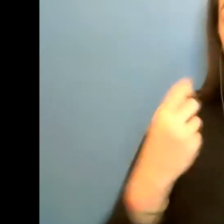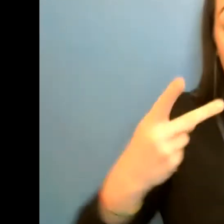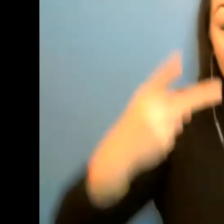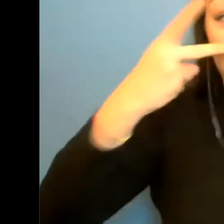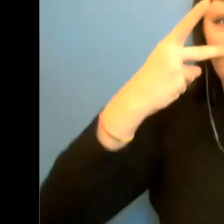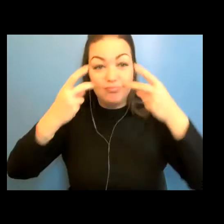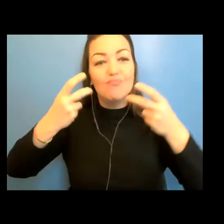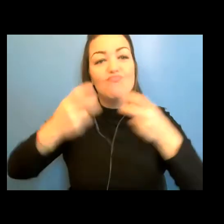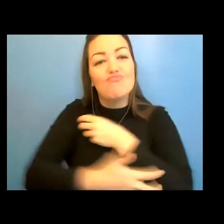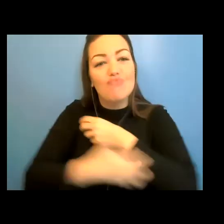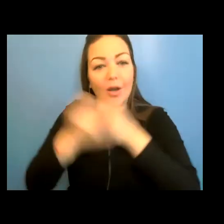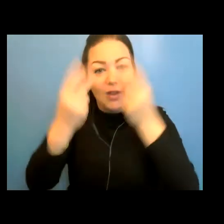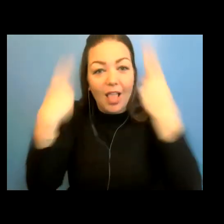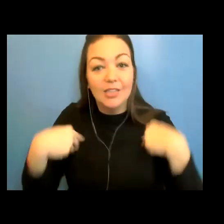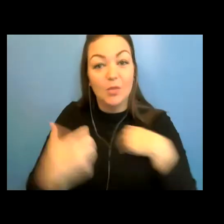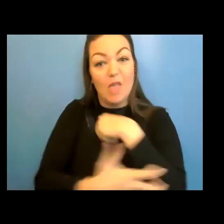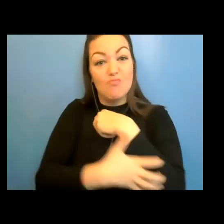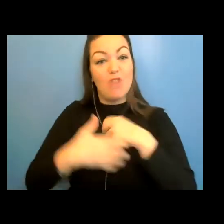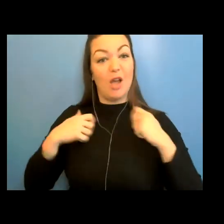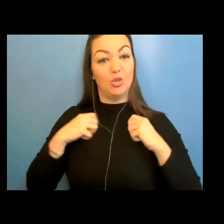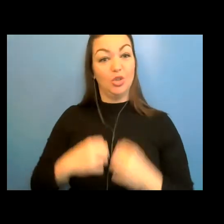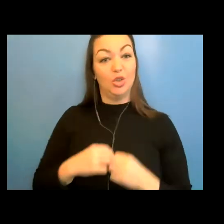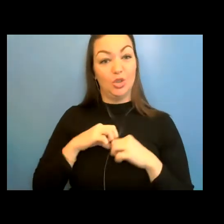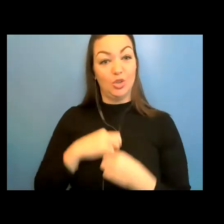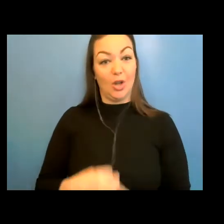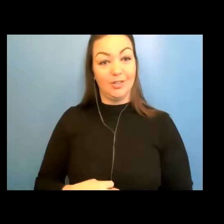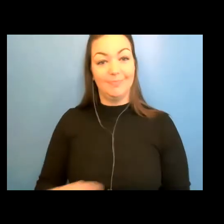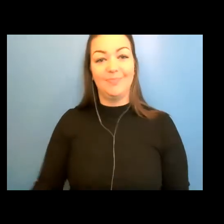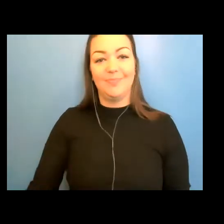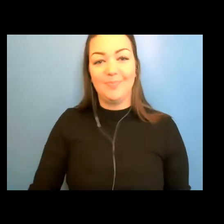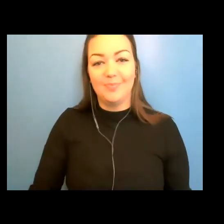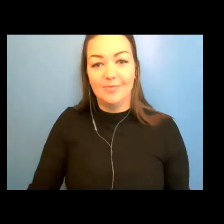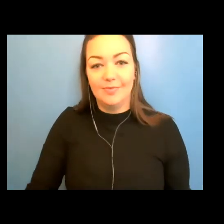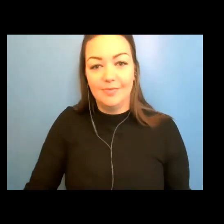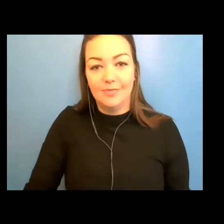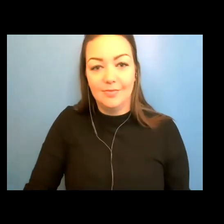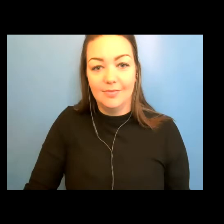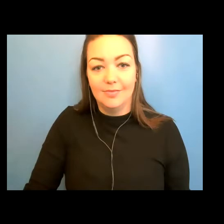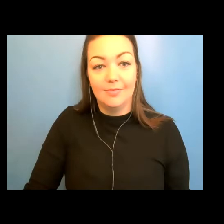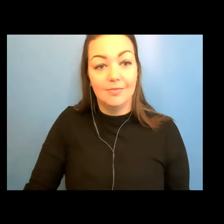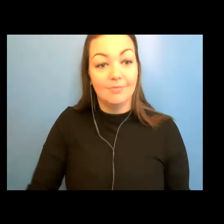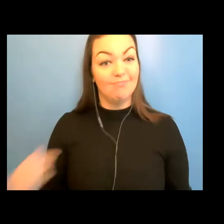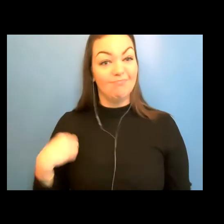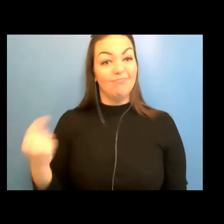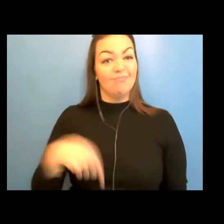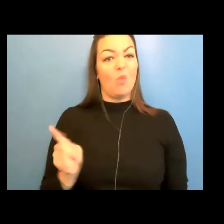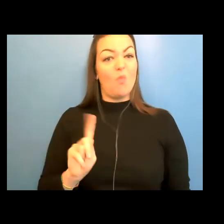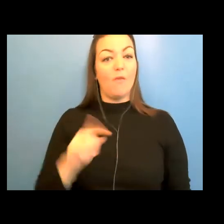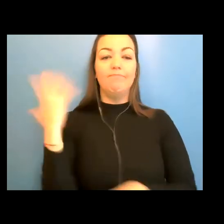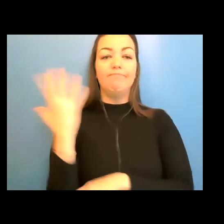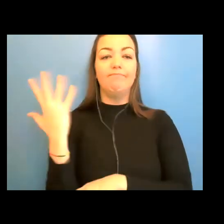I'm wearing a brown shirt. I'm here to tell you a little bit about our commissions process and how it